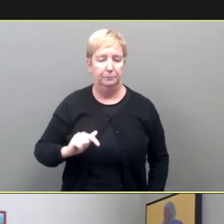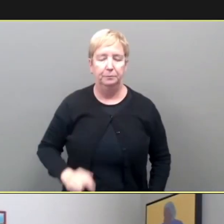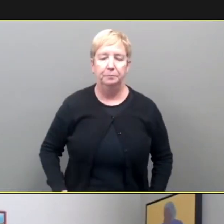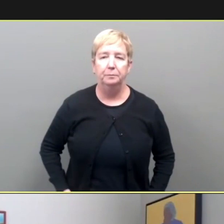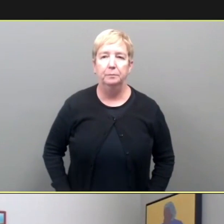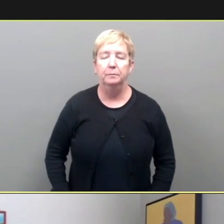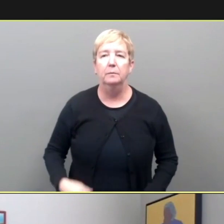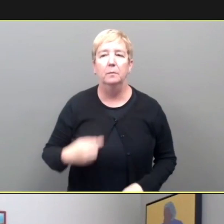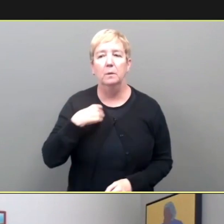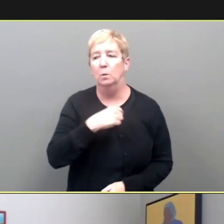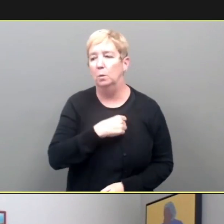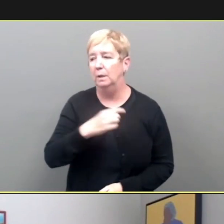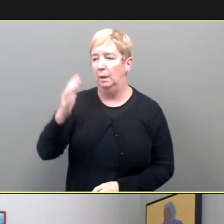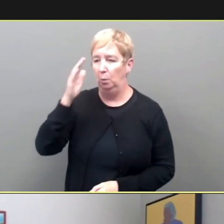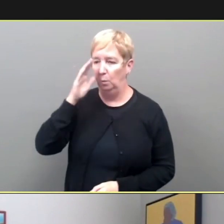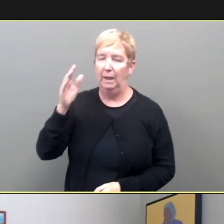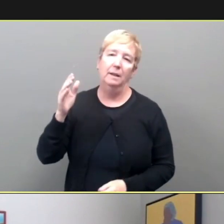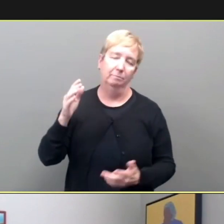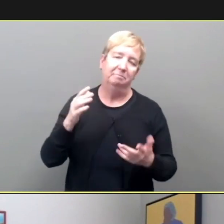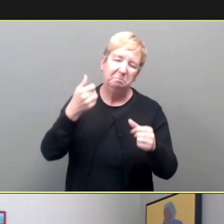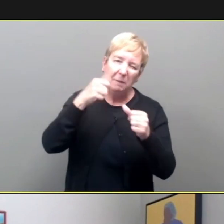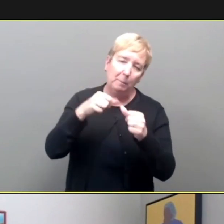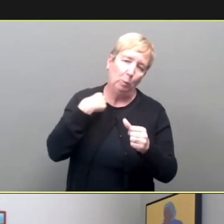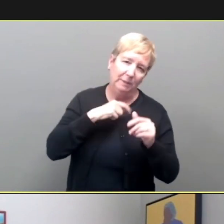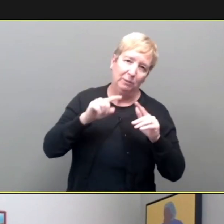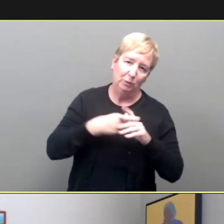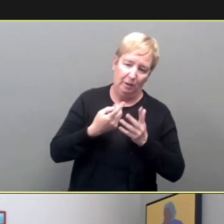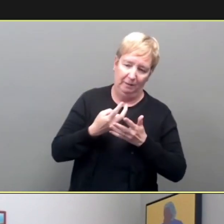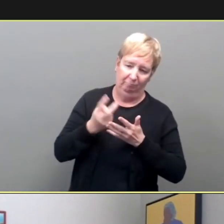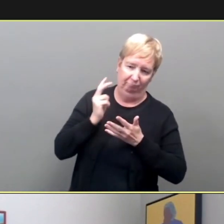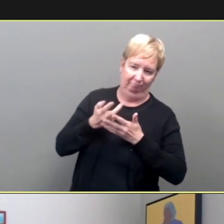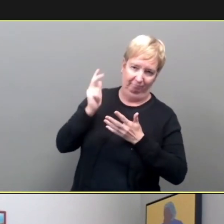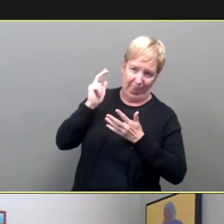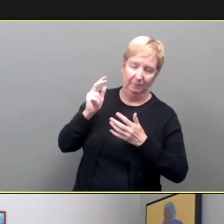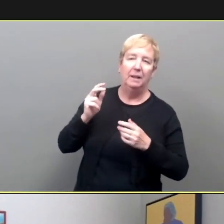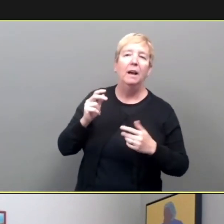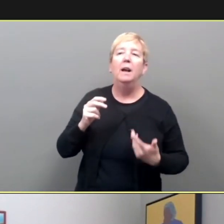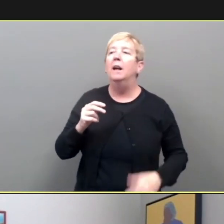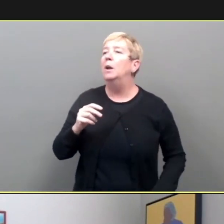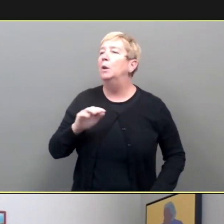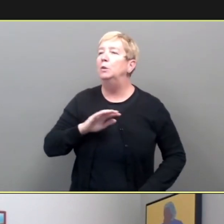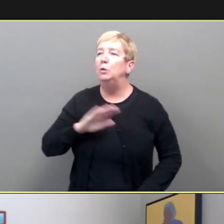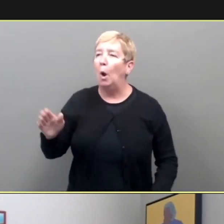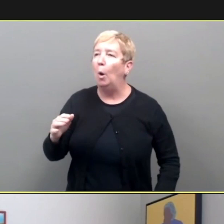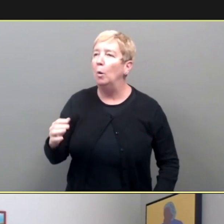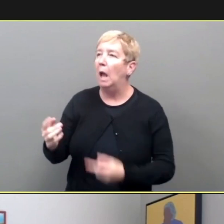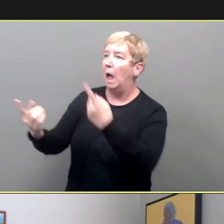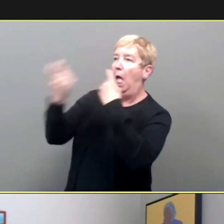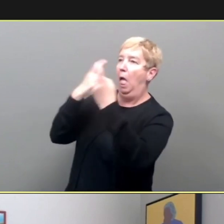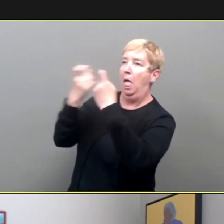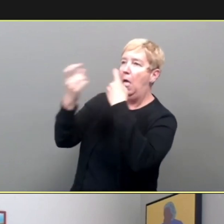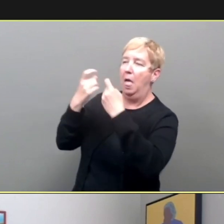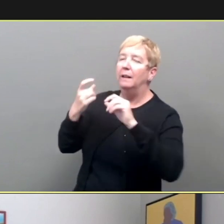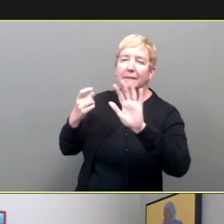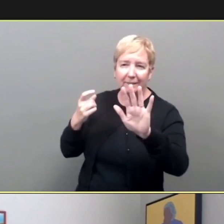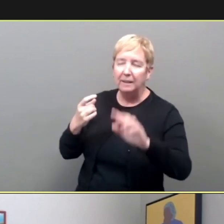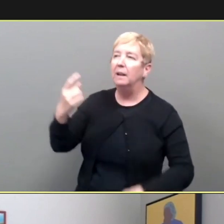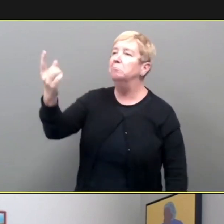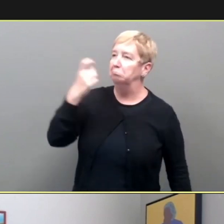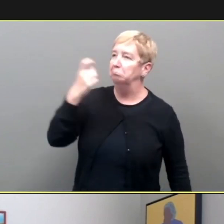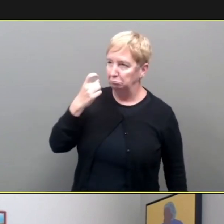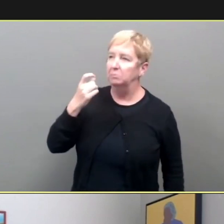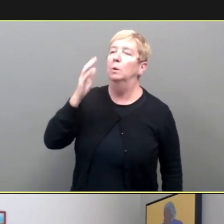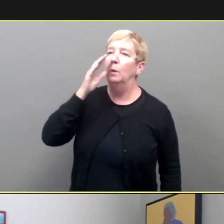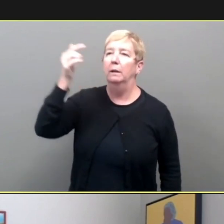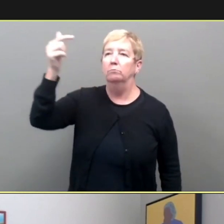we will be continuing with the protocol we started a couple weeks ago. So no need to just cluster all your questions into one. We'll go through the